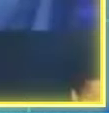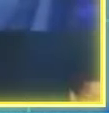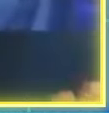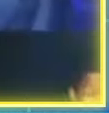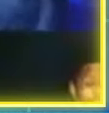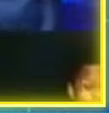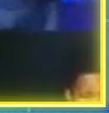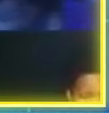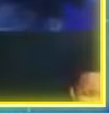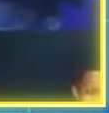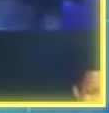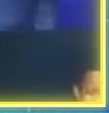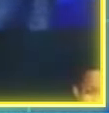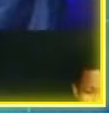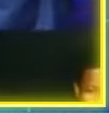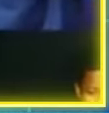see.